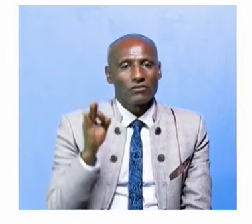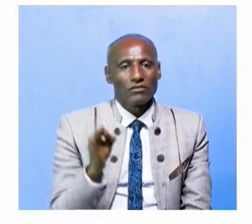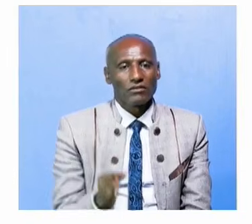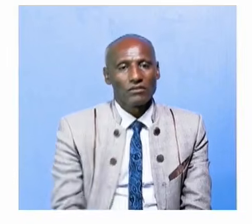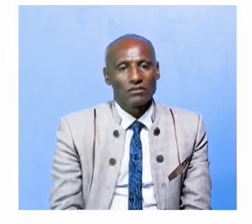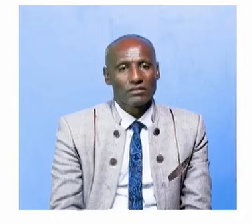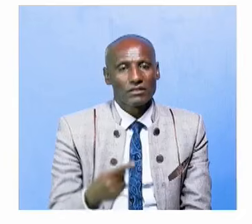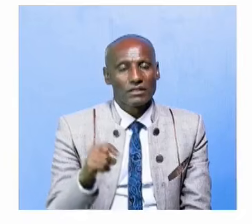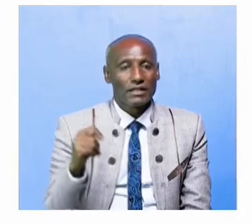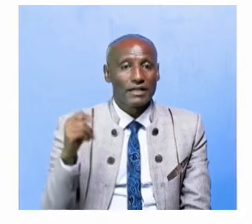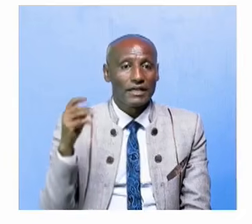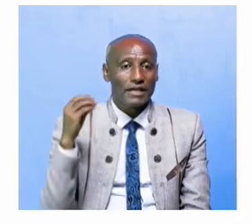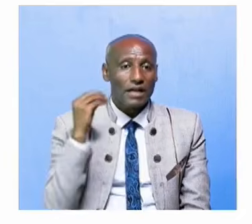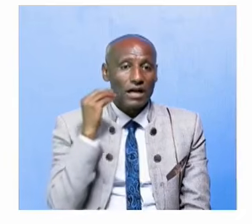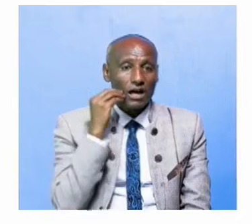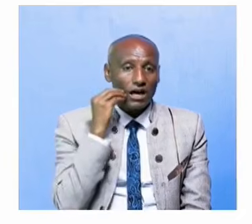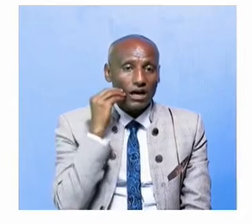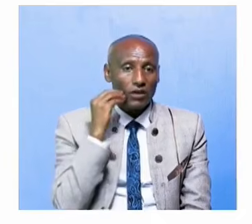The house